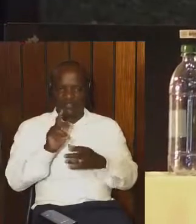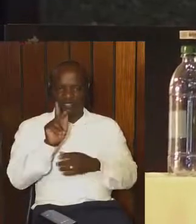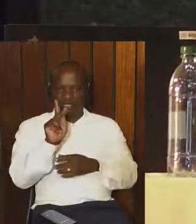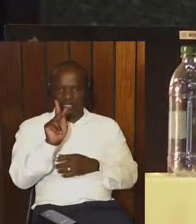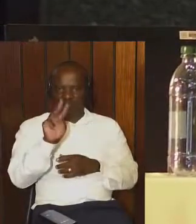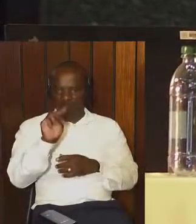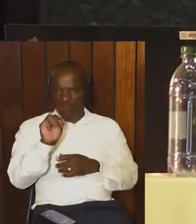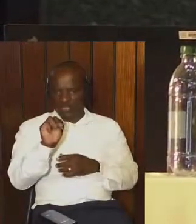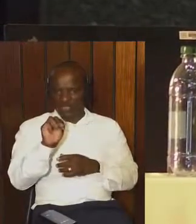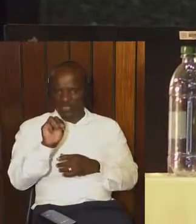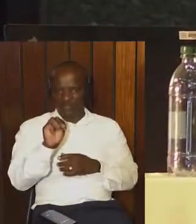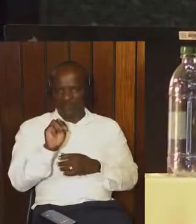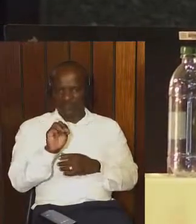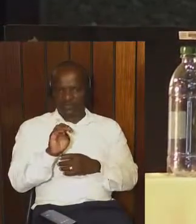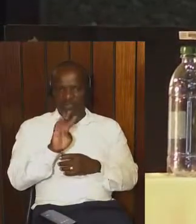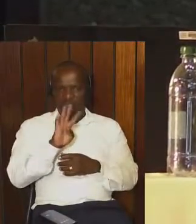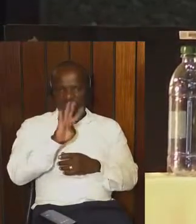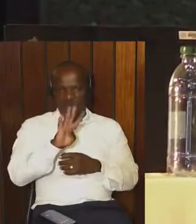done